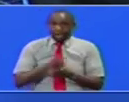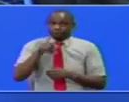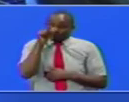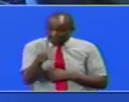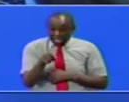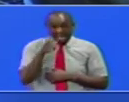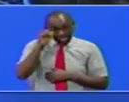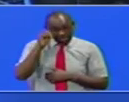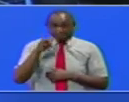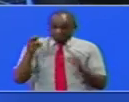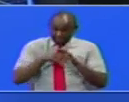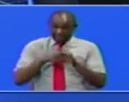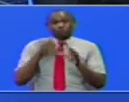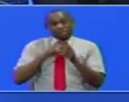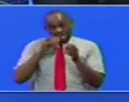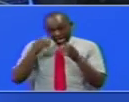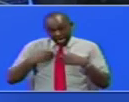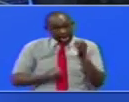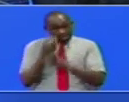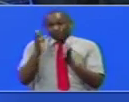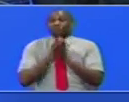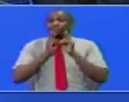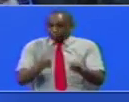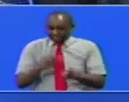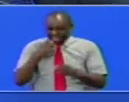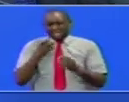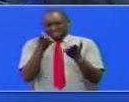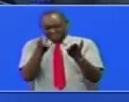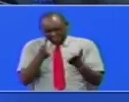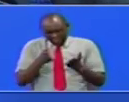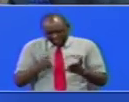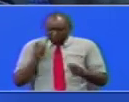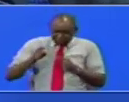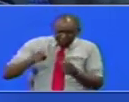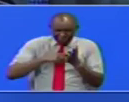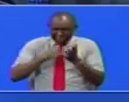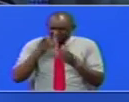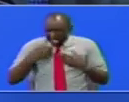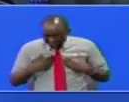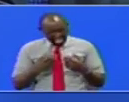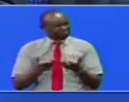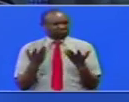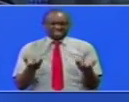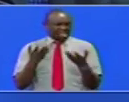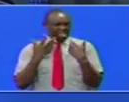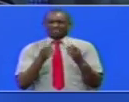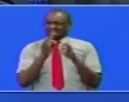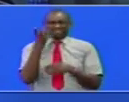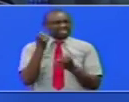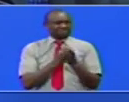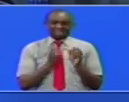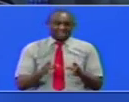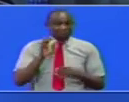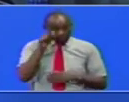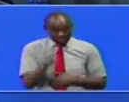will go converse the report and come up with the report and see whether there are enough grounds to remove the Auditor General. If not, then they